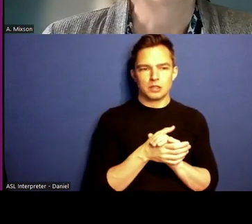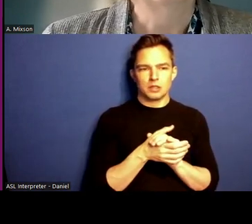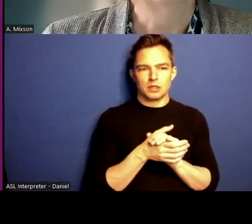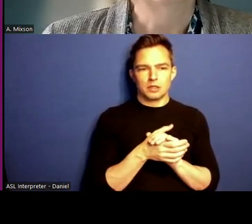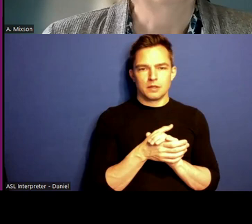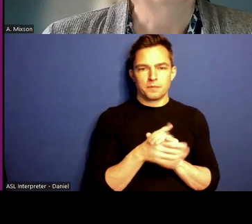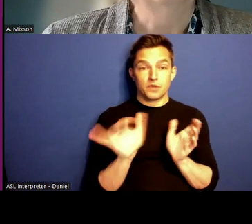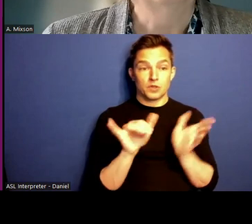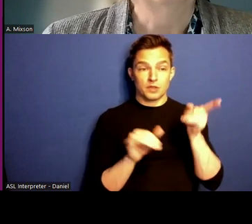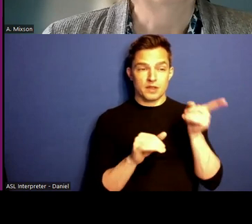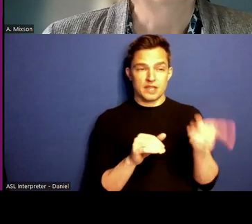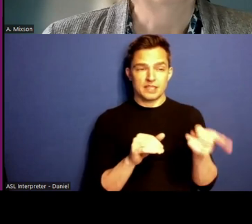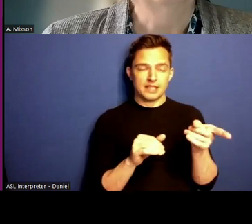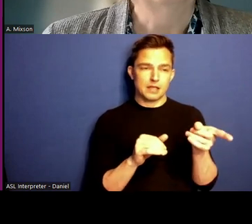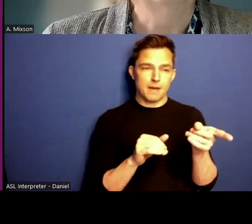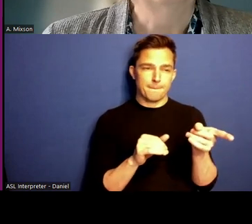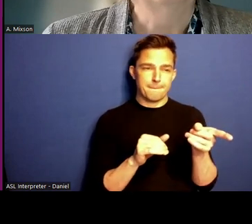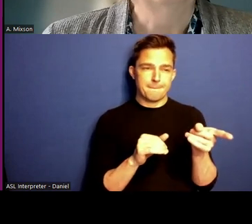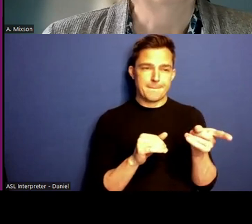And this